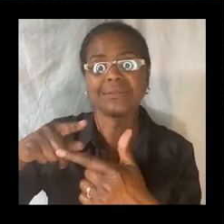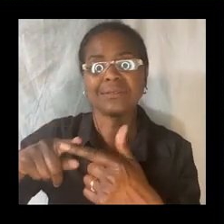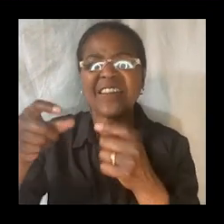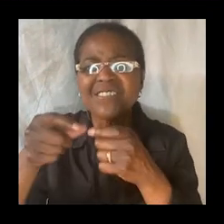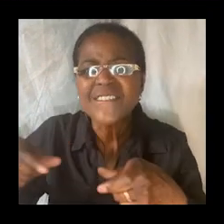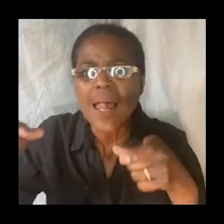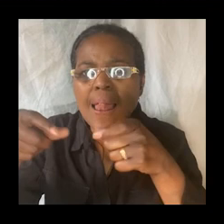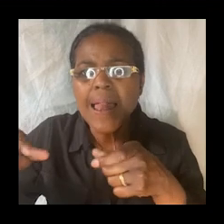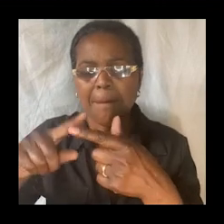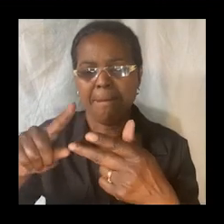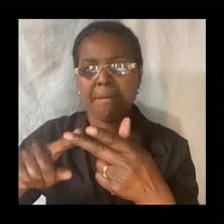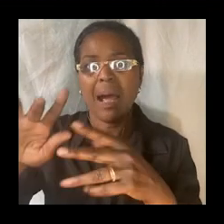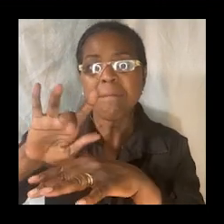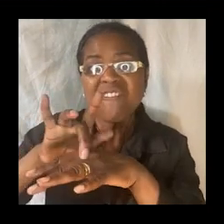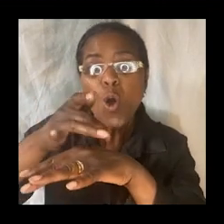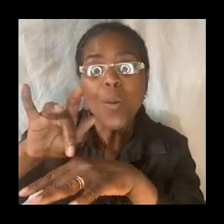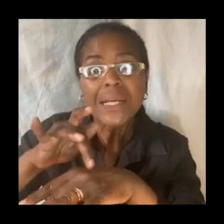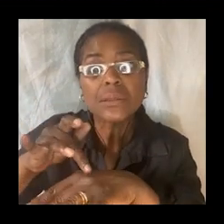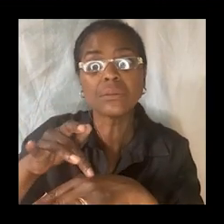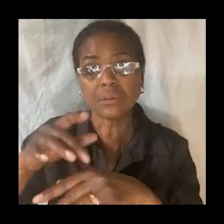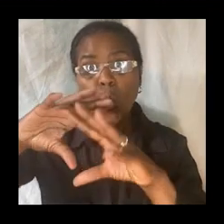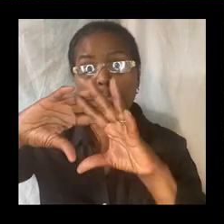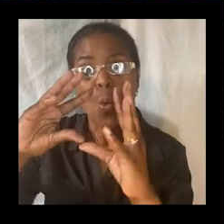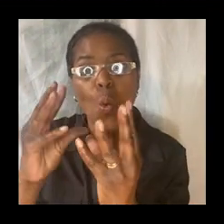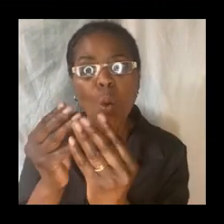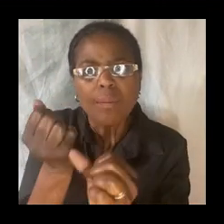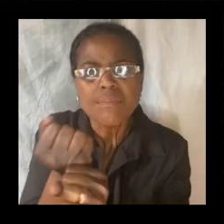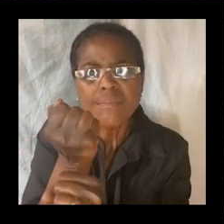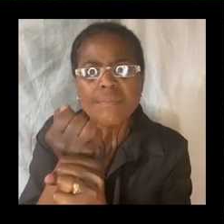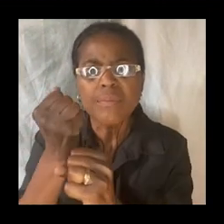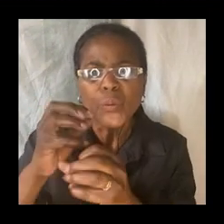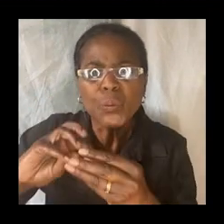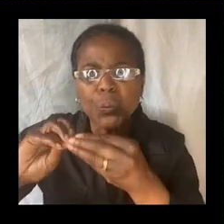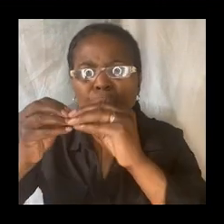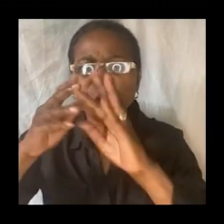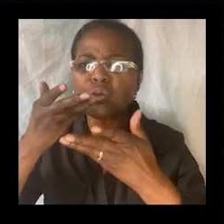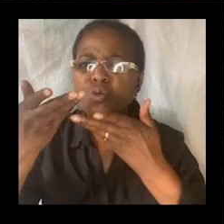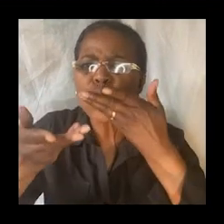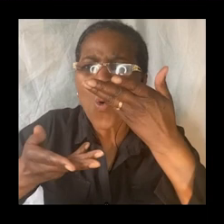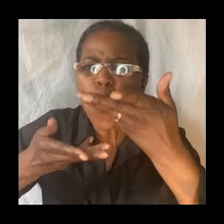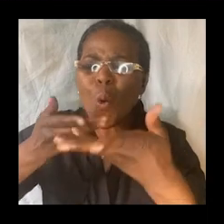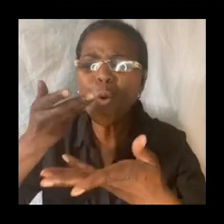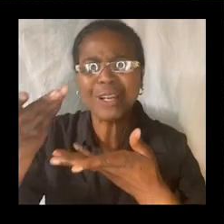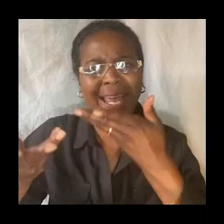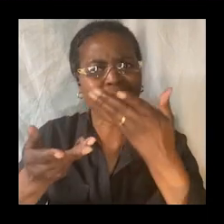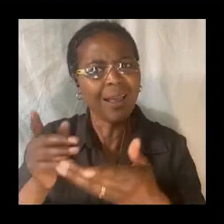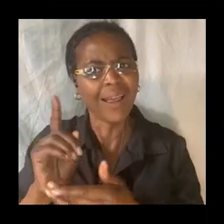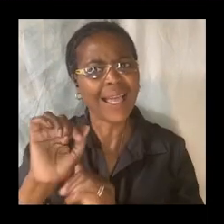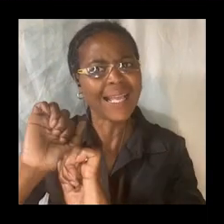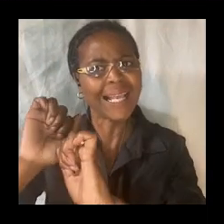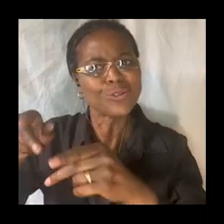with performance to make incredible constructed stories and